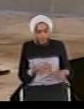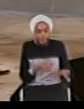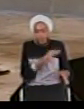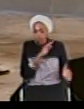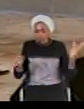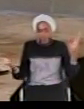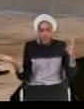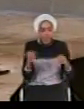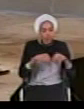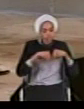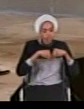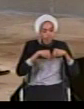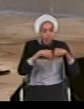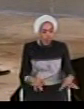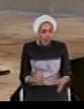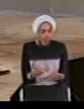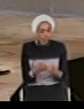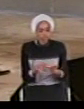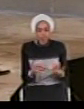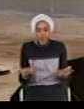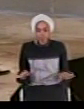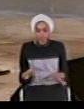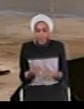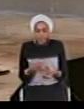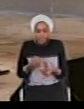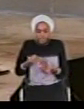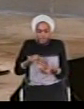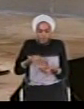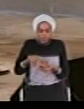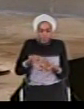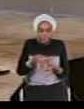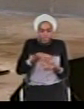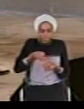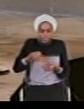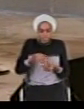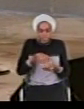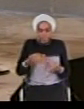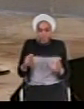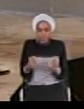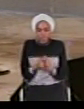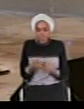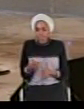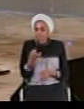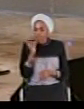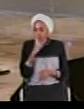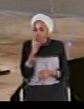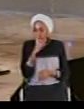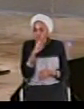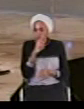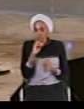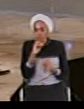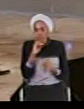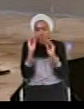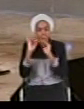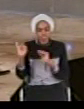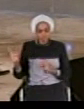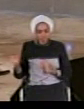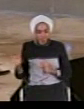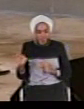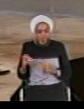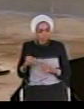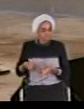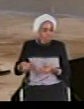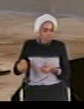with the tradition of the world, mixed with false doctrine and false